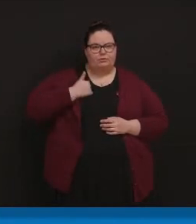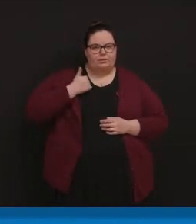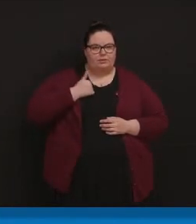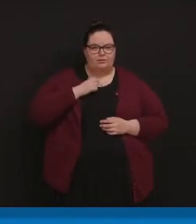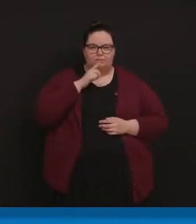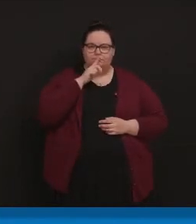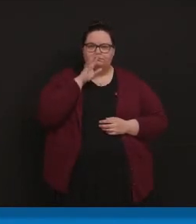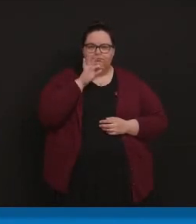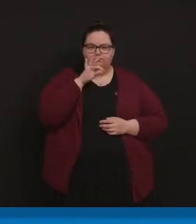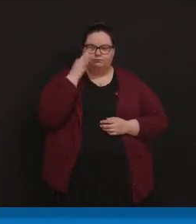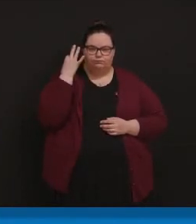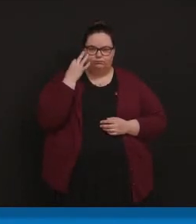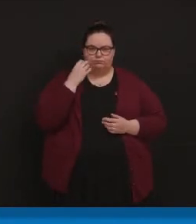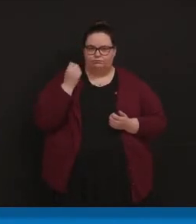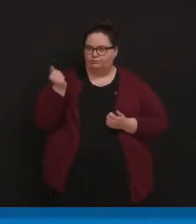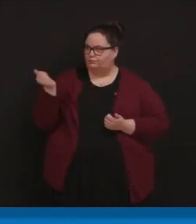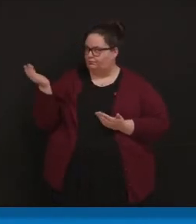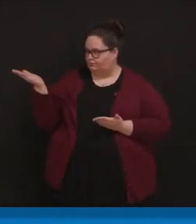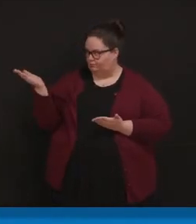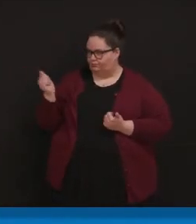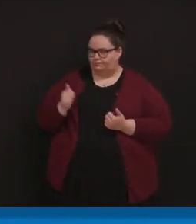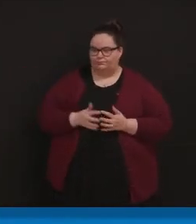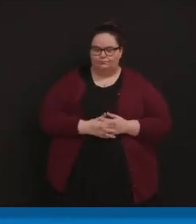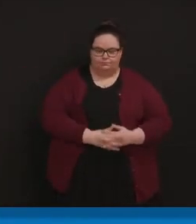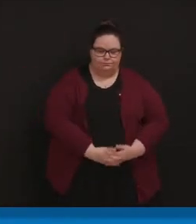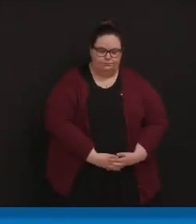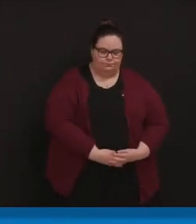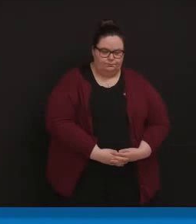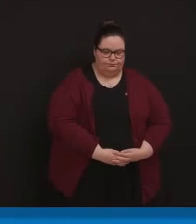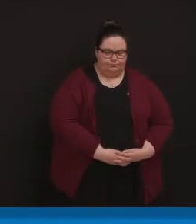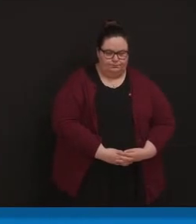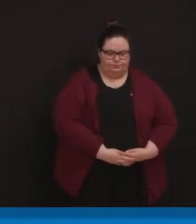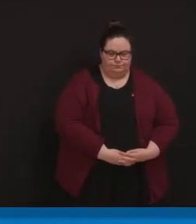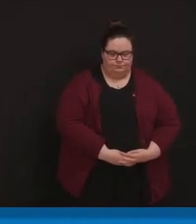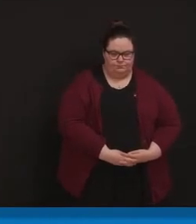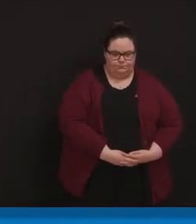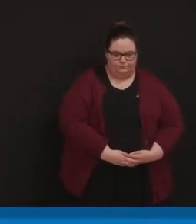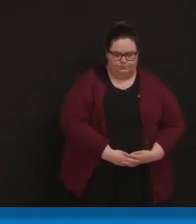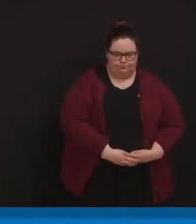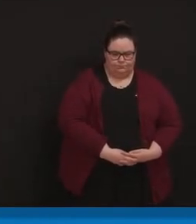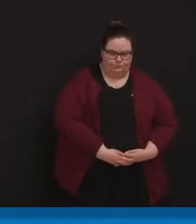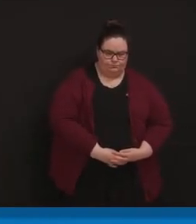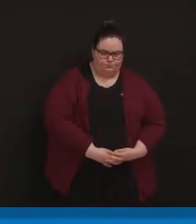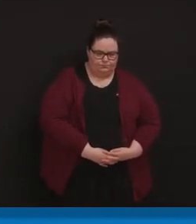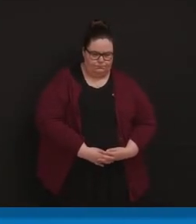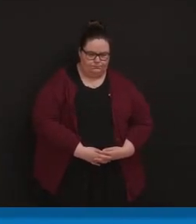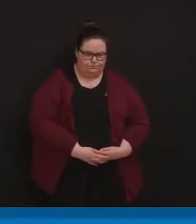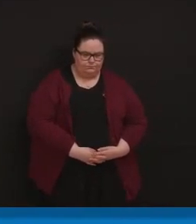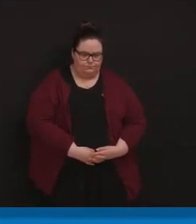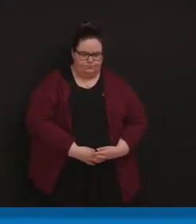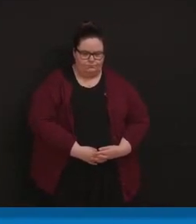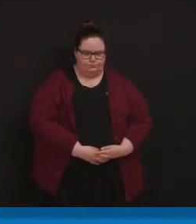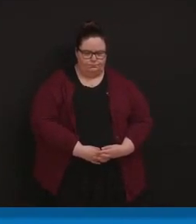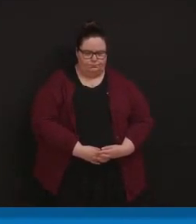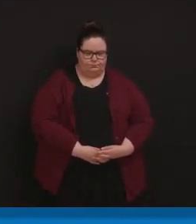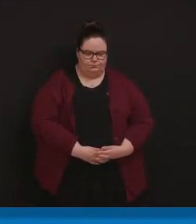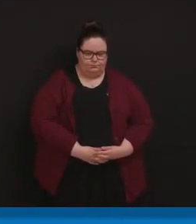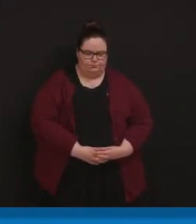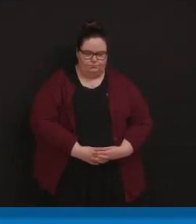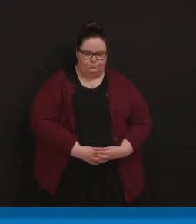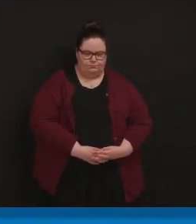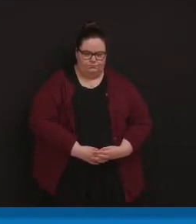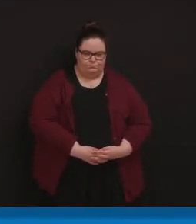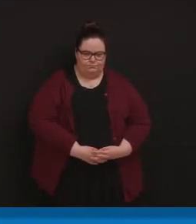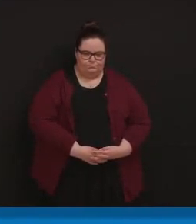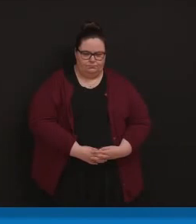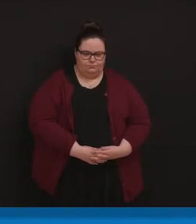Rechinog. Yes, my question is for Dr. Russell. Same question that Andrew Waugh asked earlier, but in